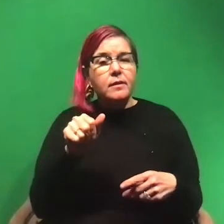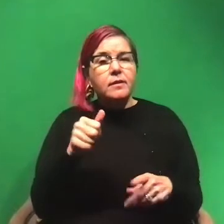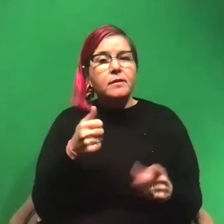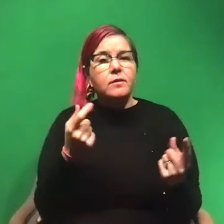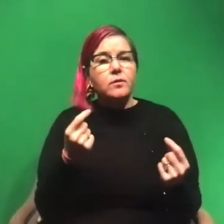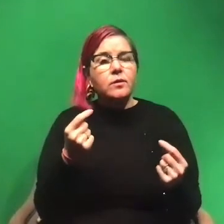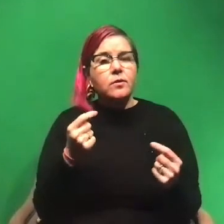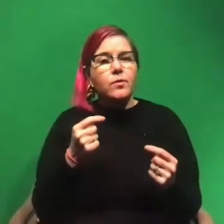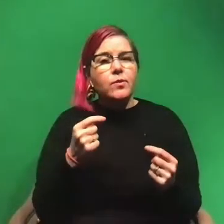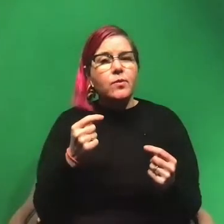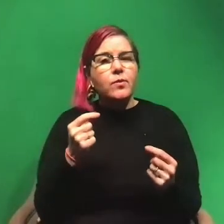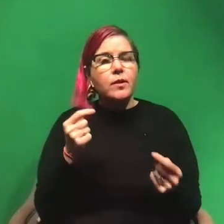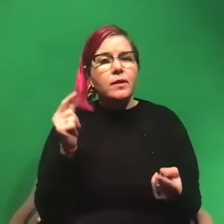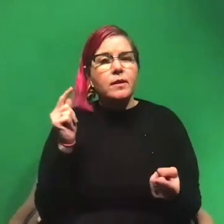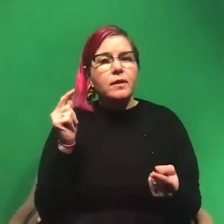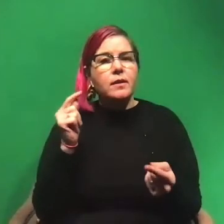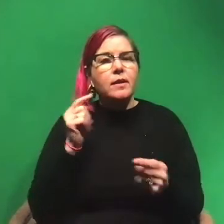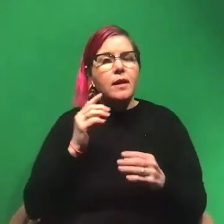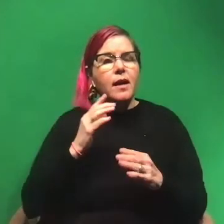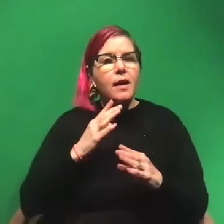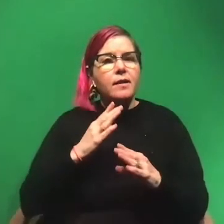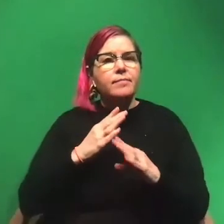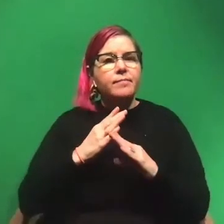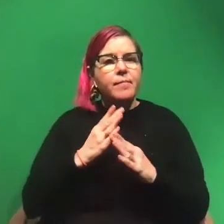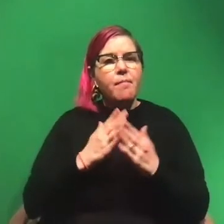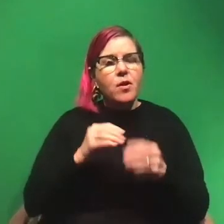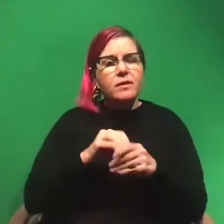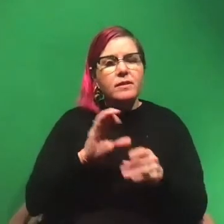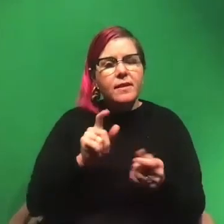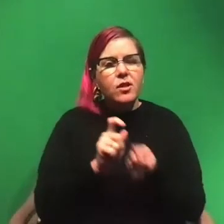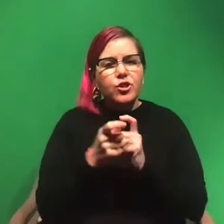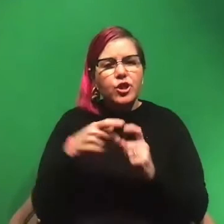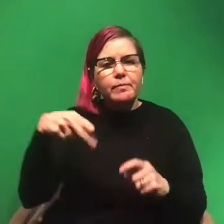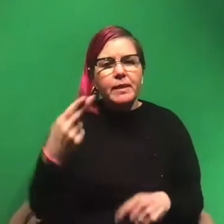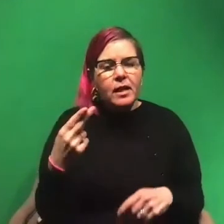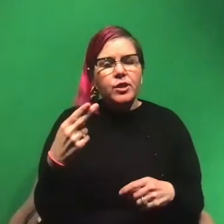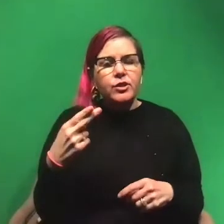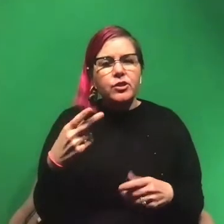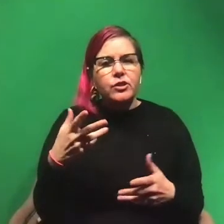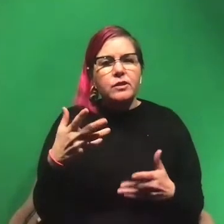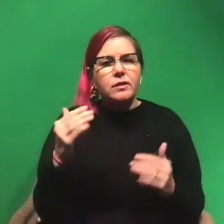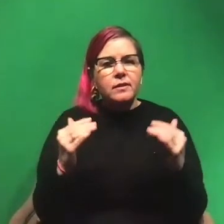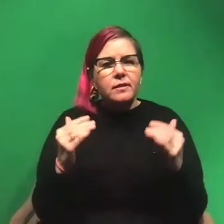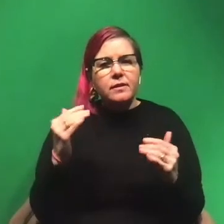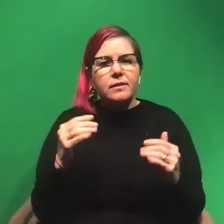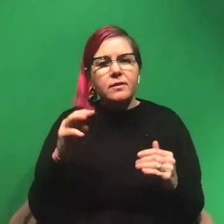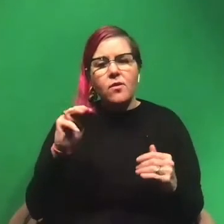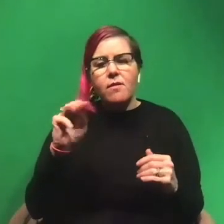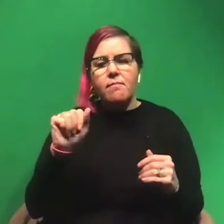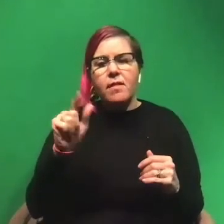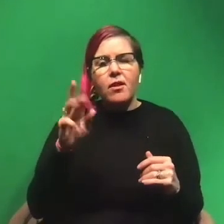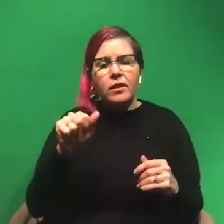inhibits parts in our cells and changes pHs, and just malaria and some